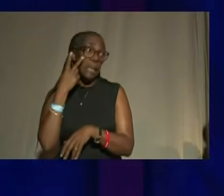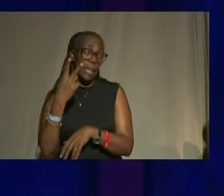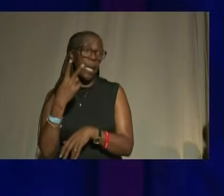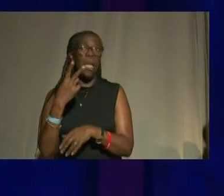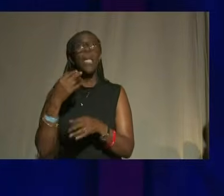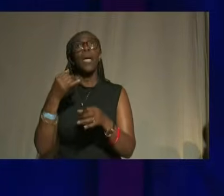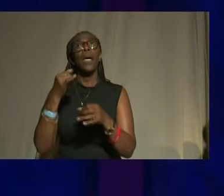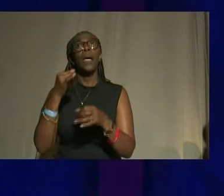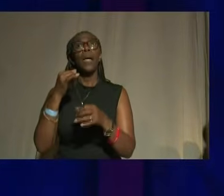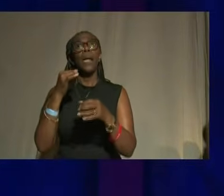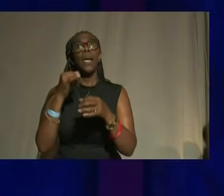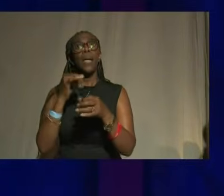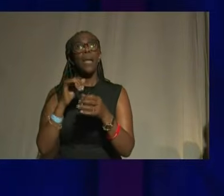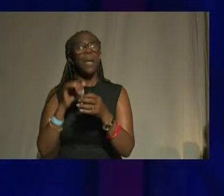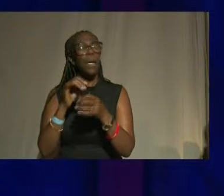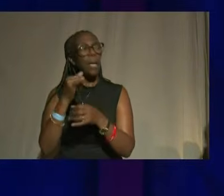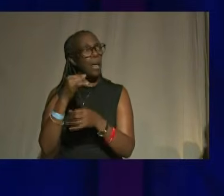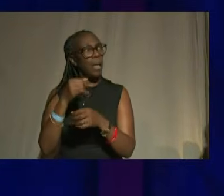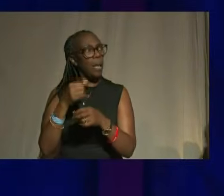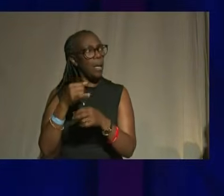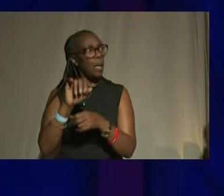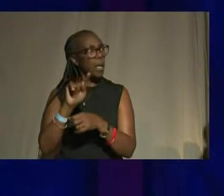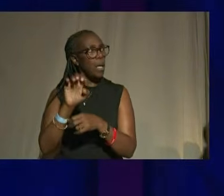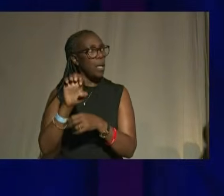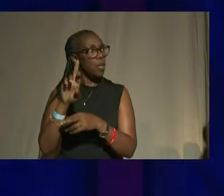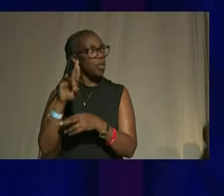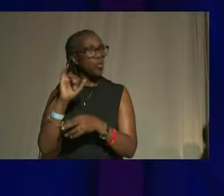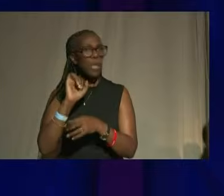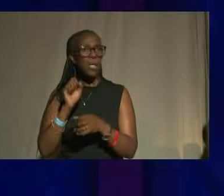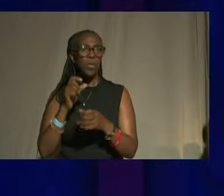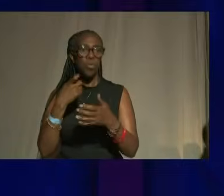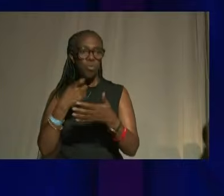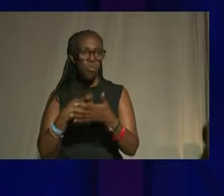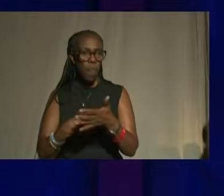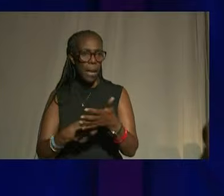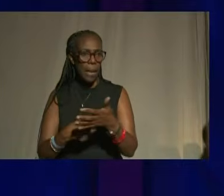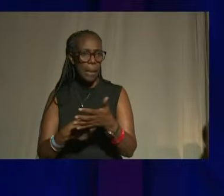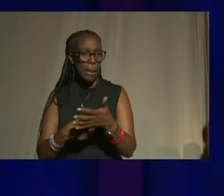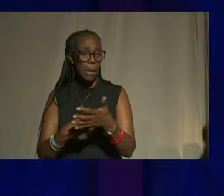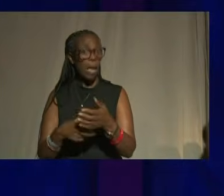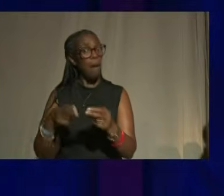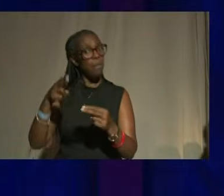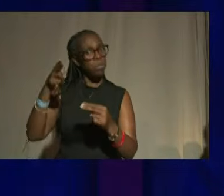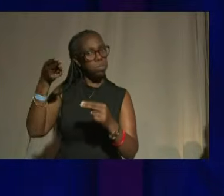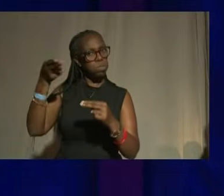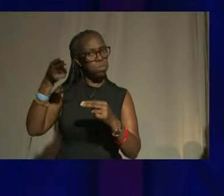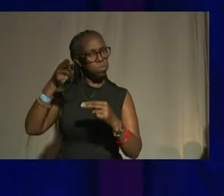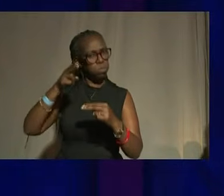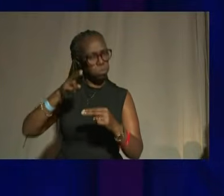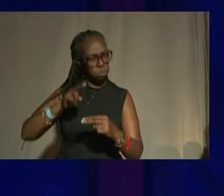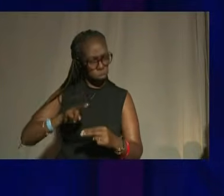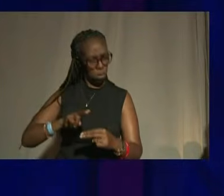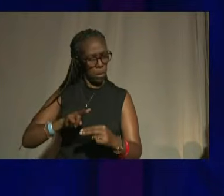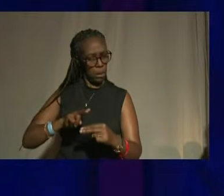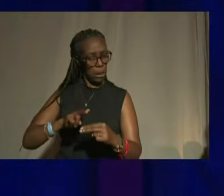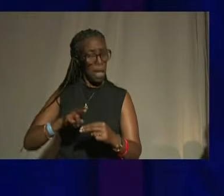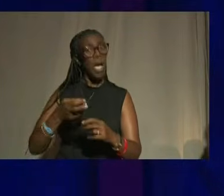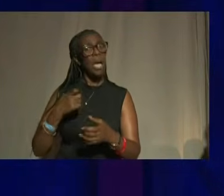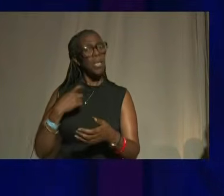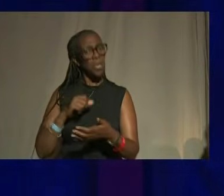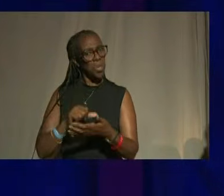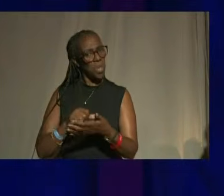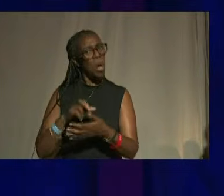we're getting early signs that the rates to borrowers is also coming down.